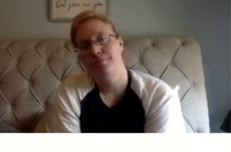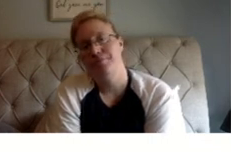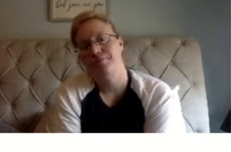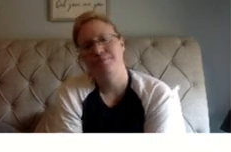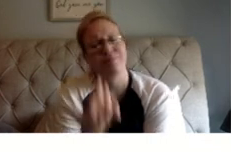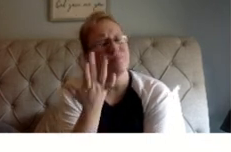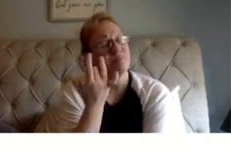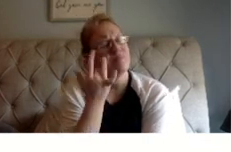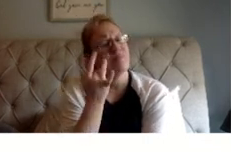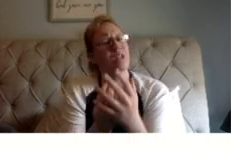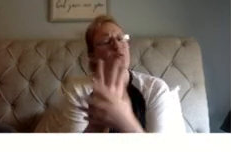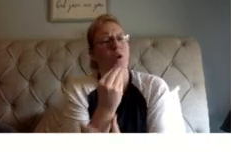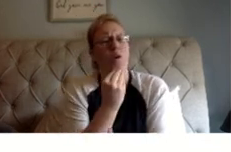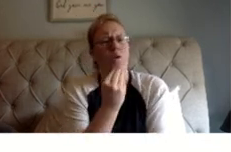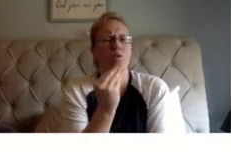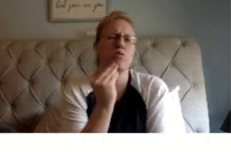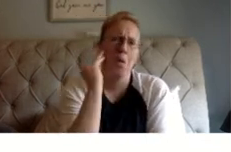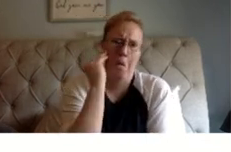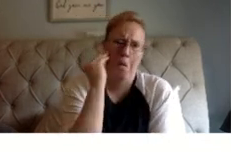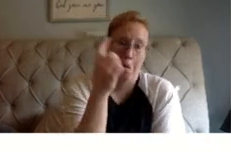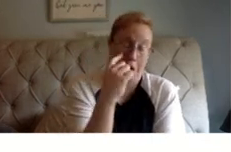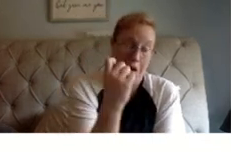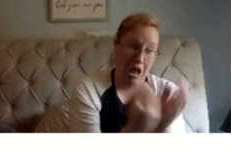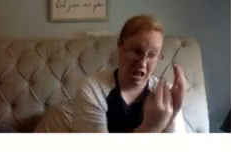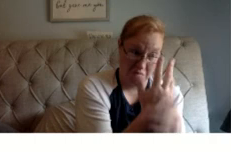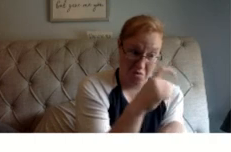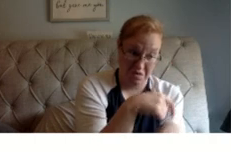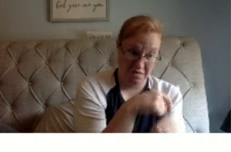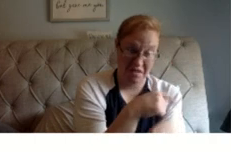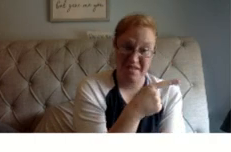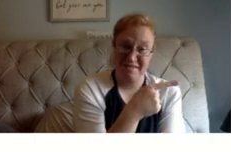Why are people growing food at home? Is it because it's spring out?